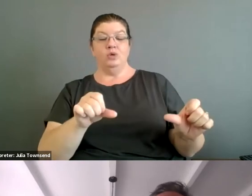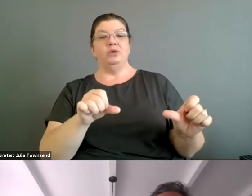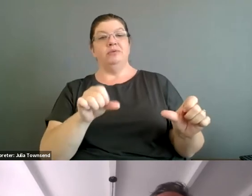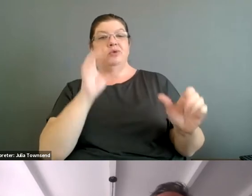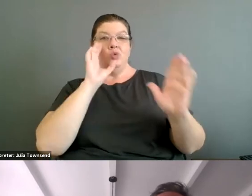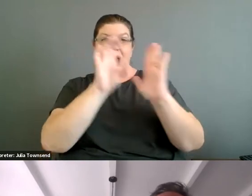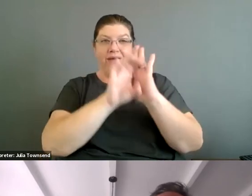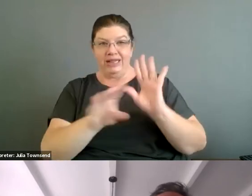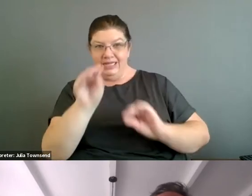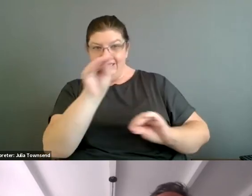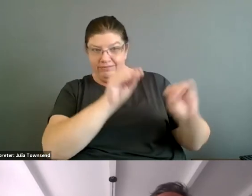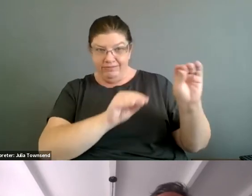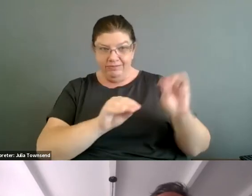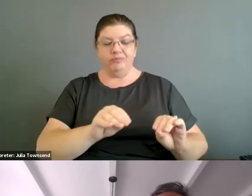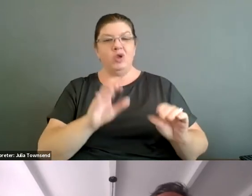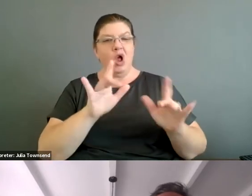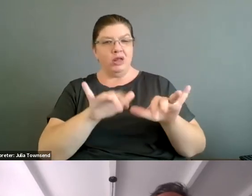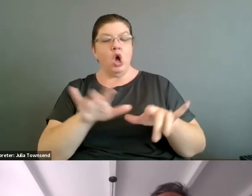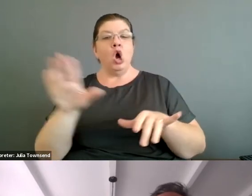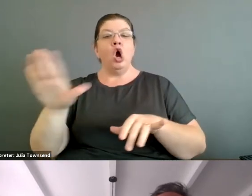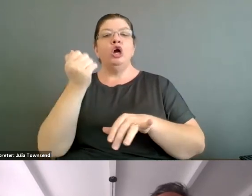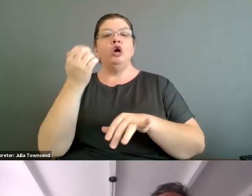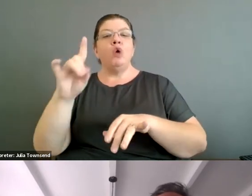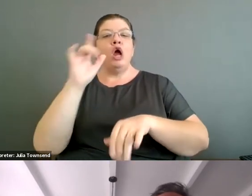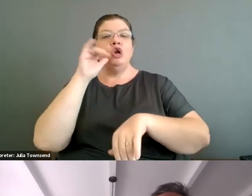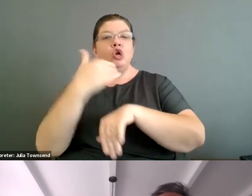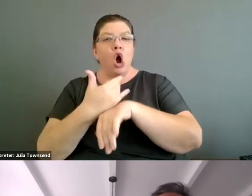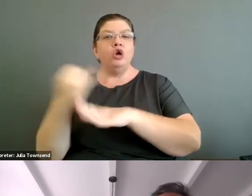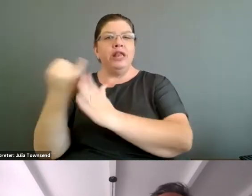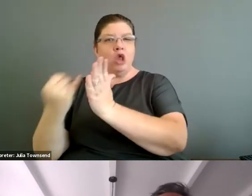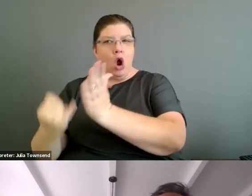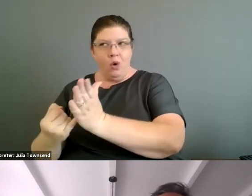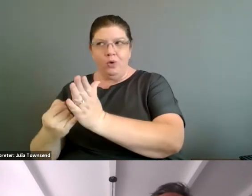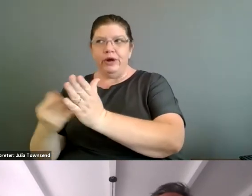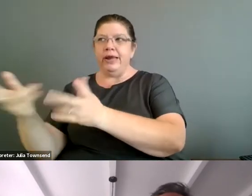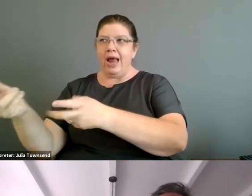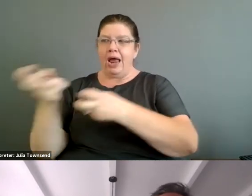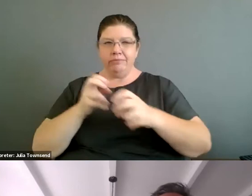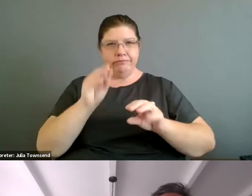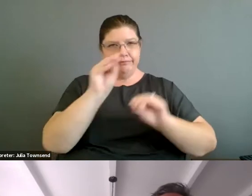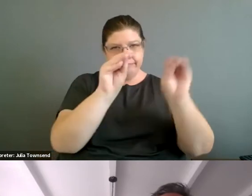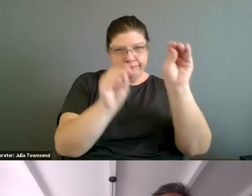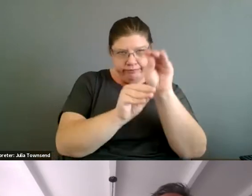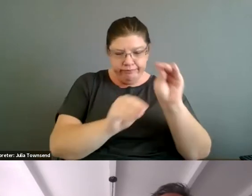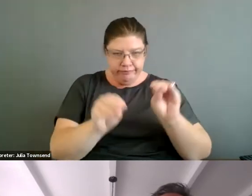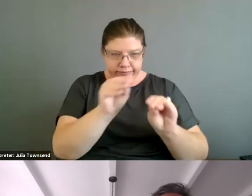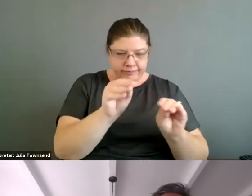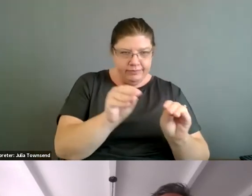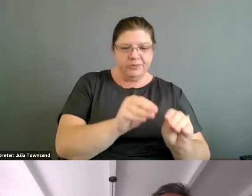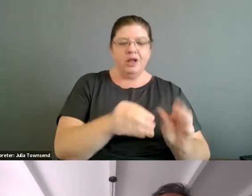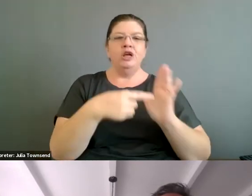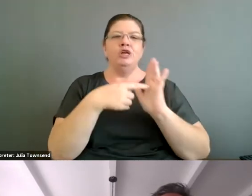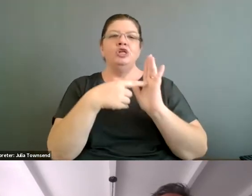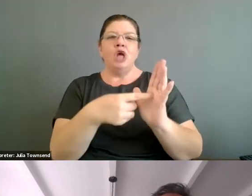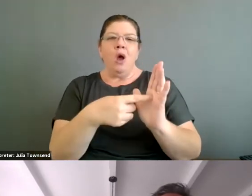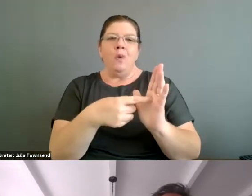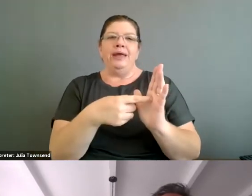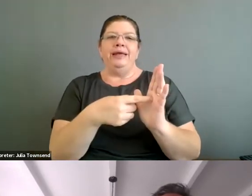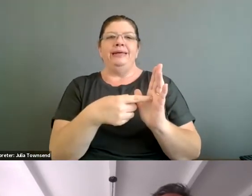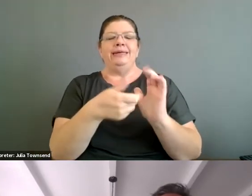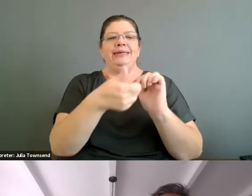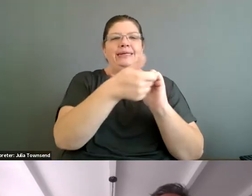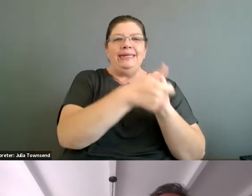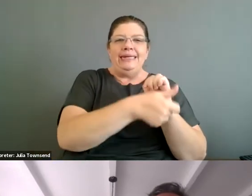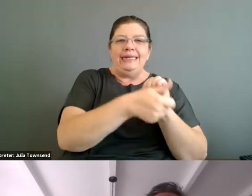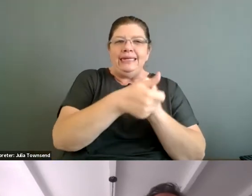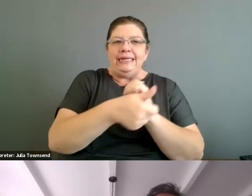design it. So her granddaughter did the artwork, and I put it all together, showing each